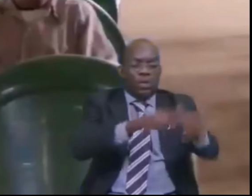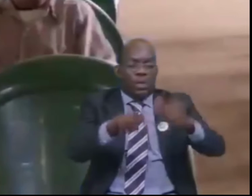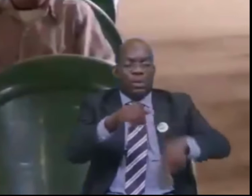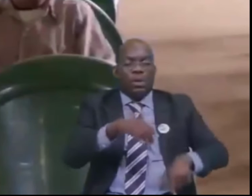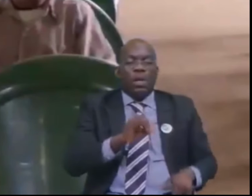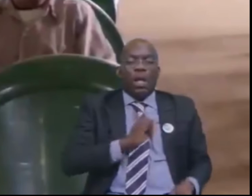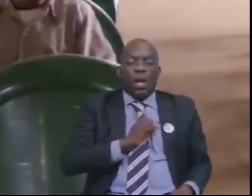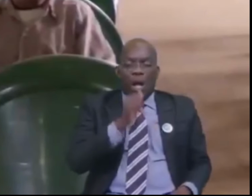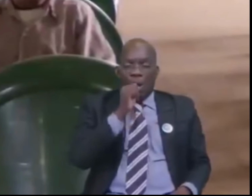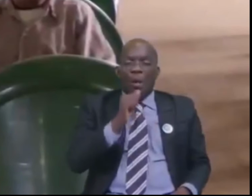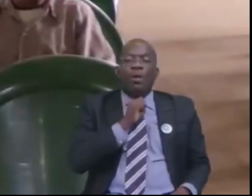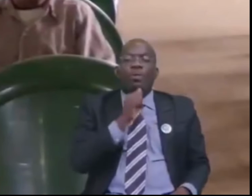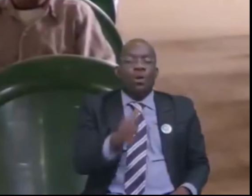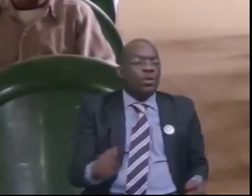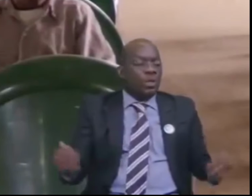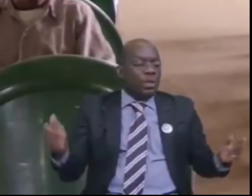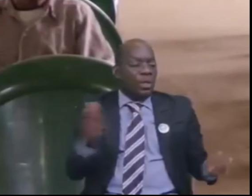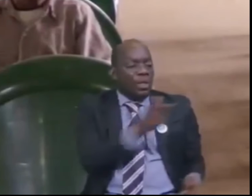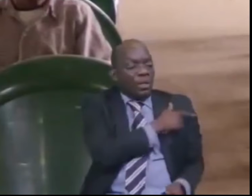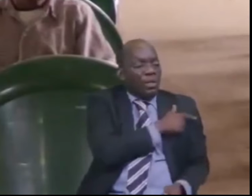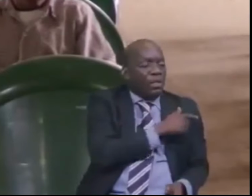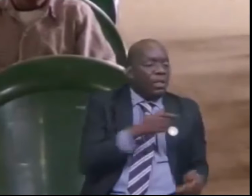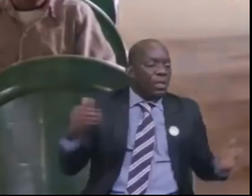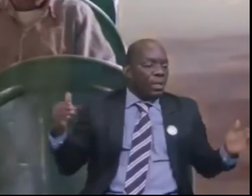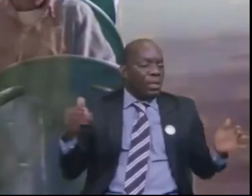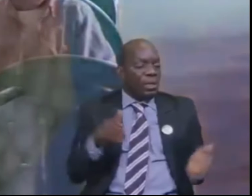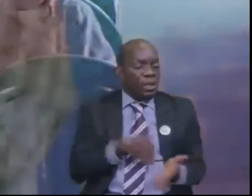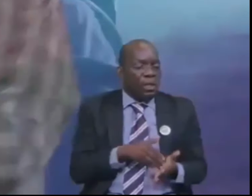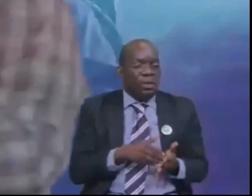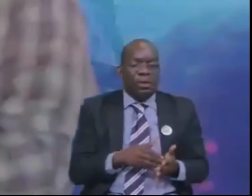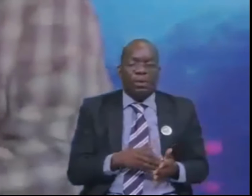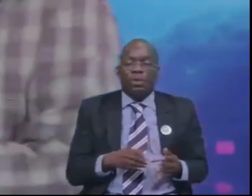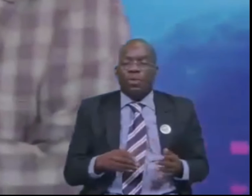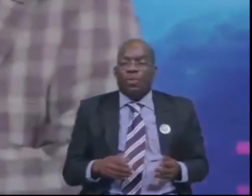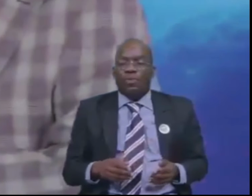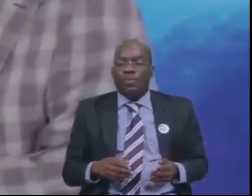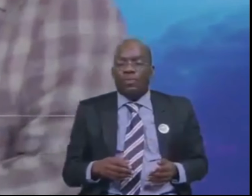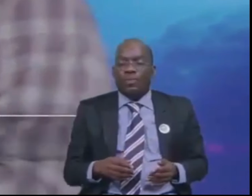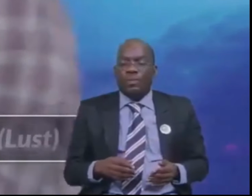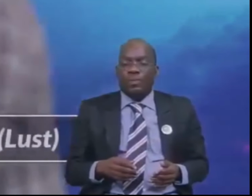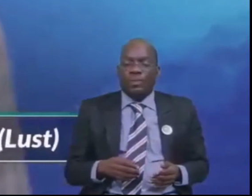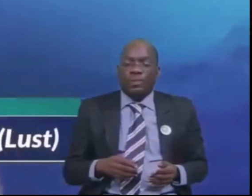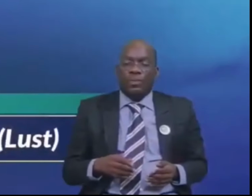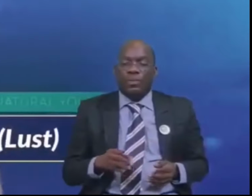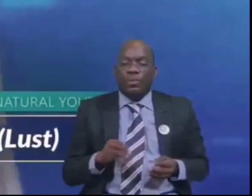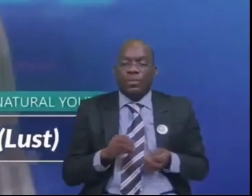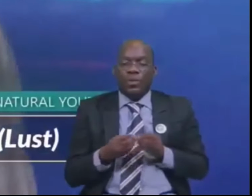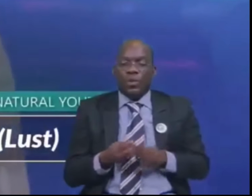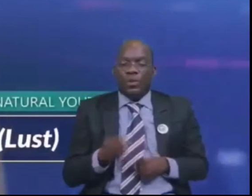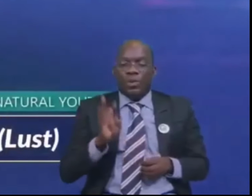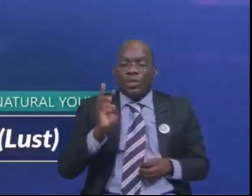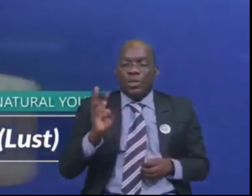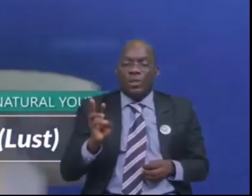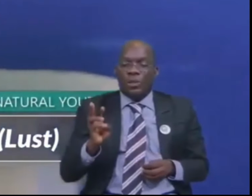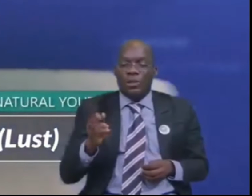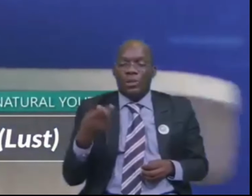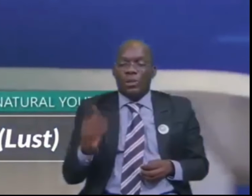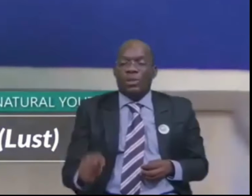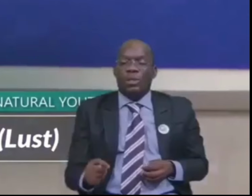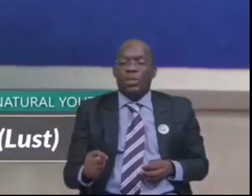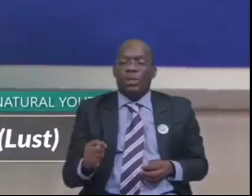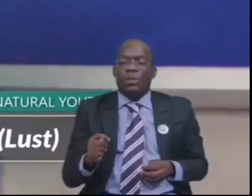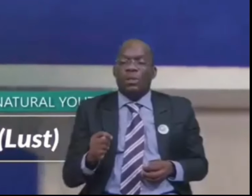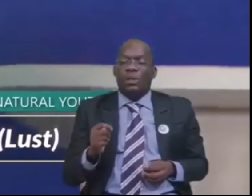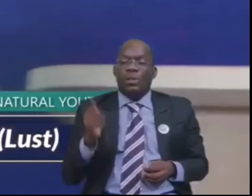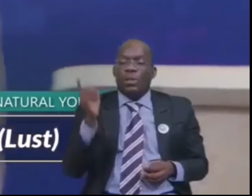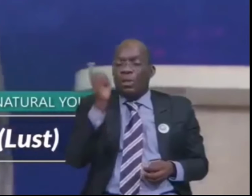God bless your voice. And then I come to number six, the counterfeit of love.